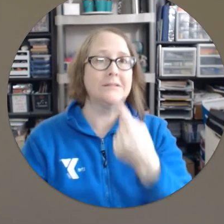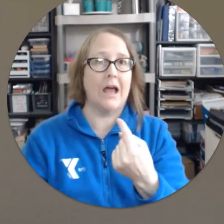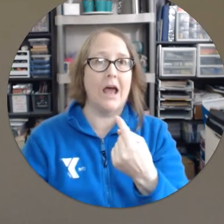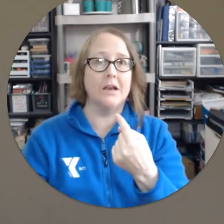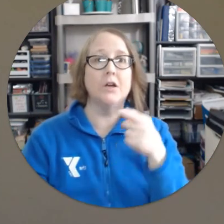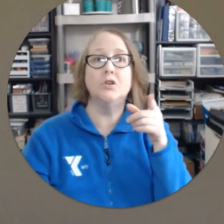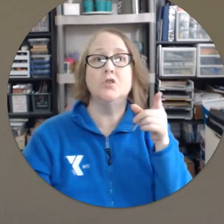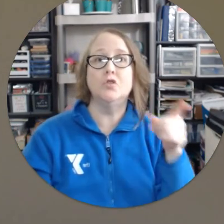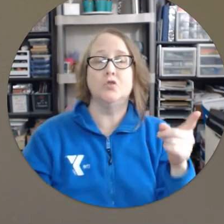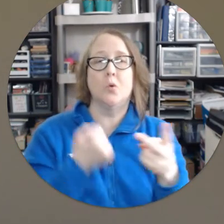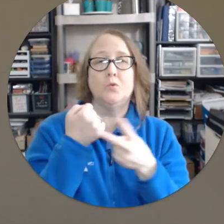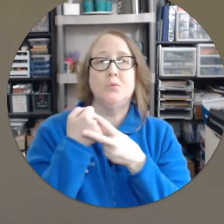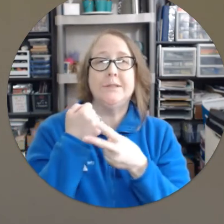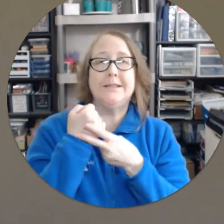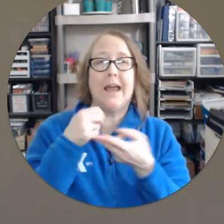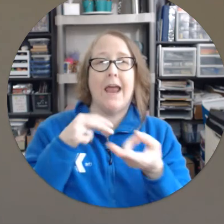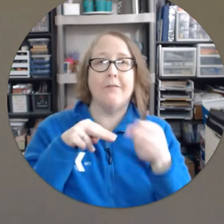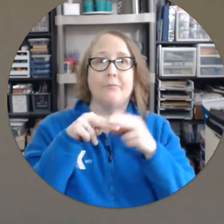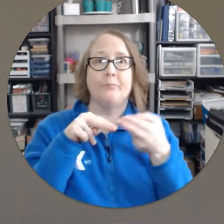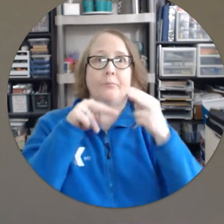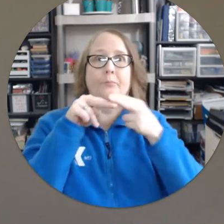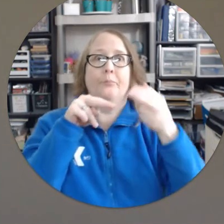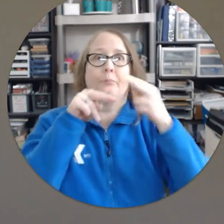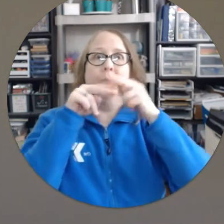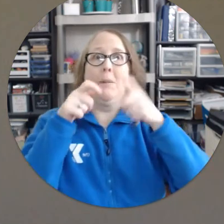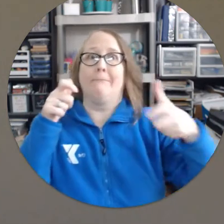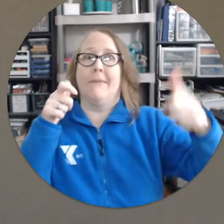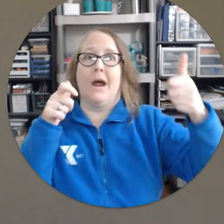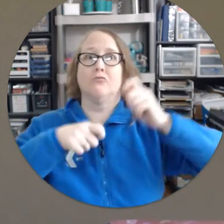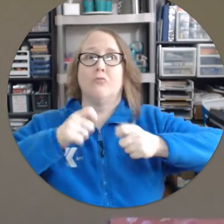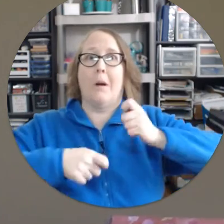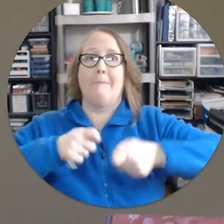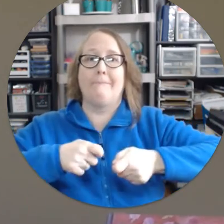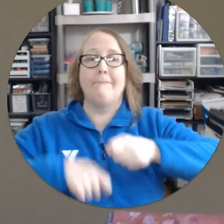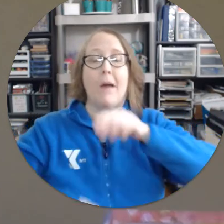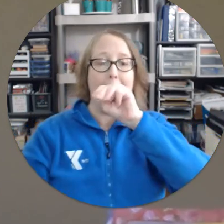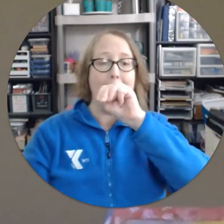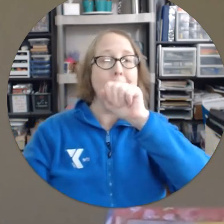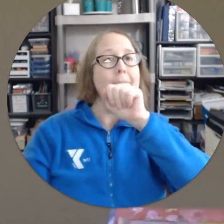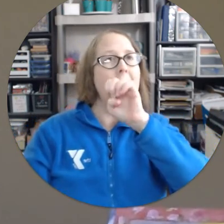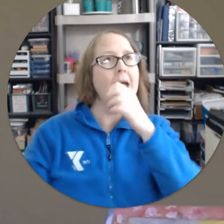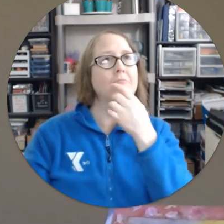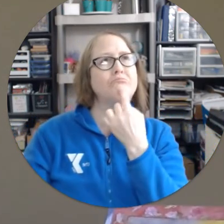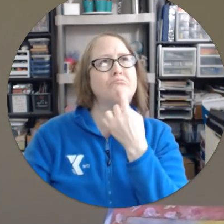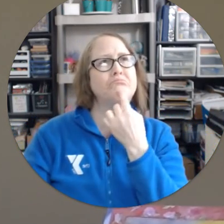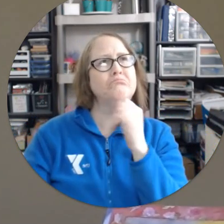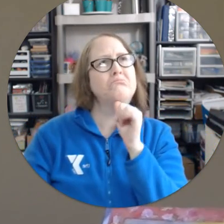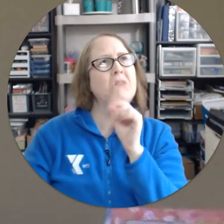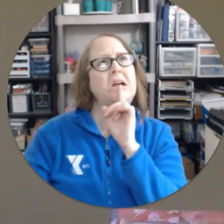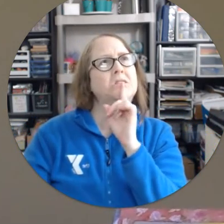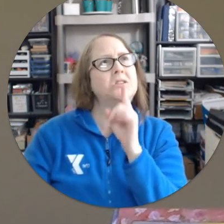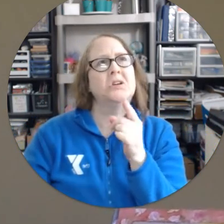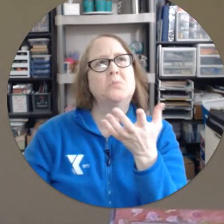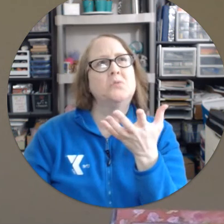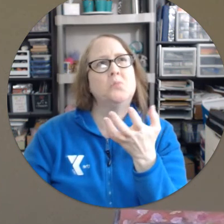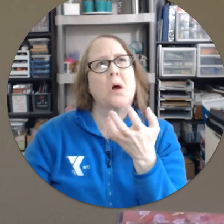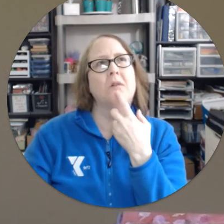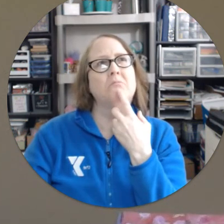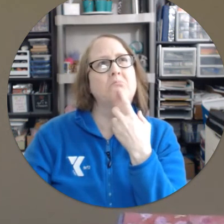going to save up for a bigger drum. May wasn't sure what she would do with